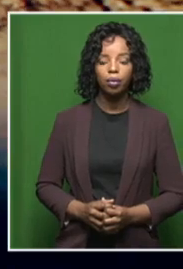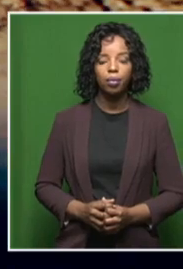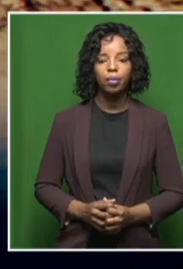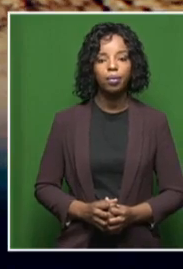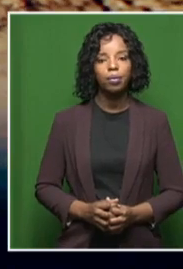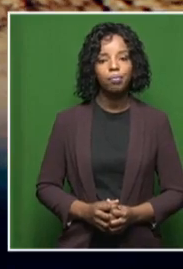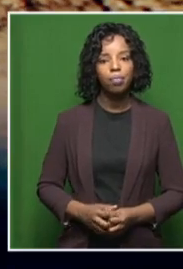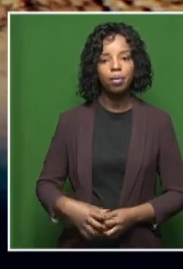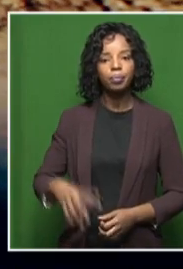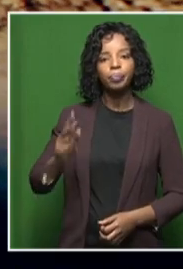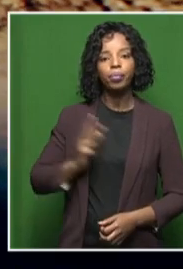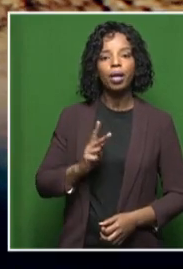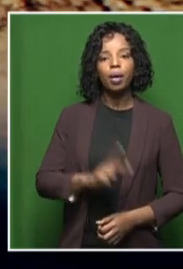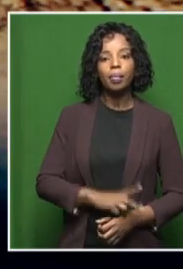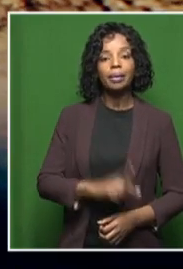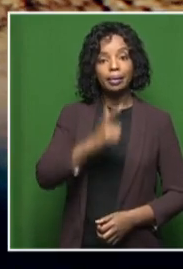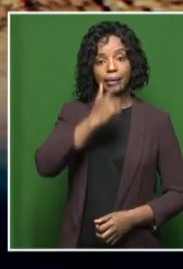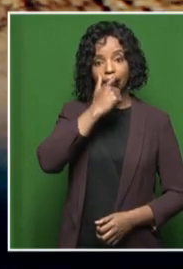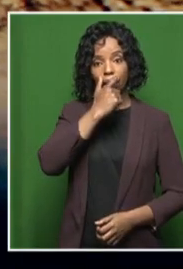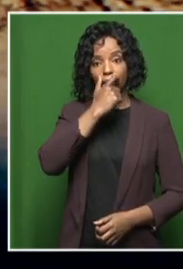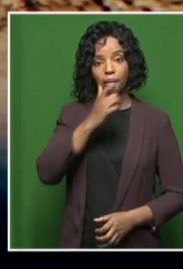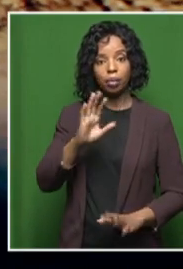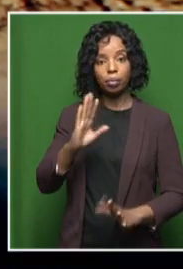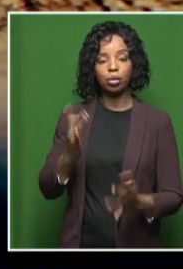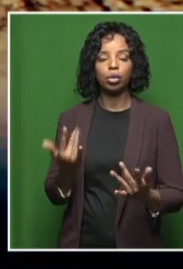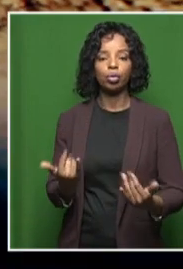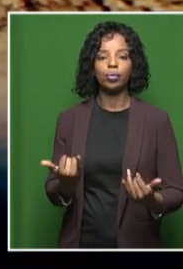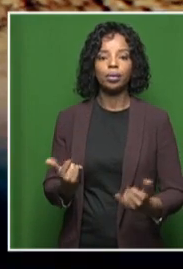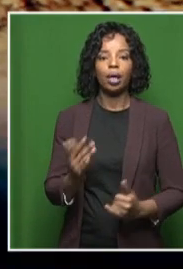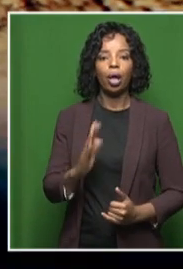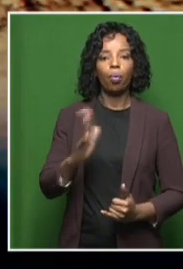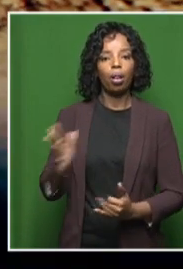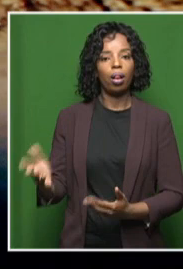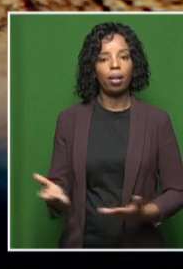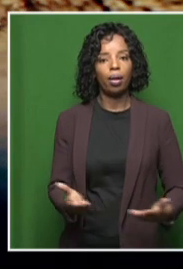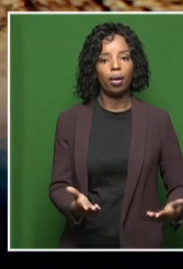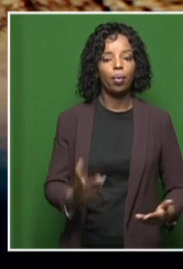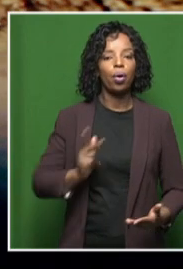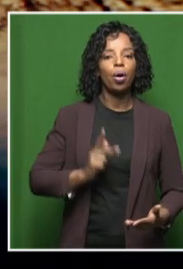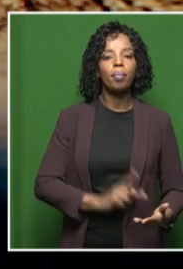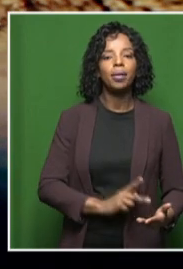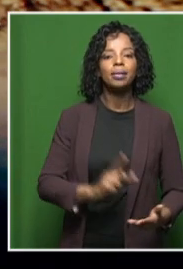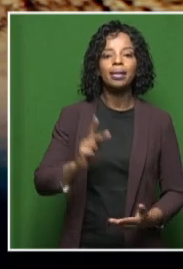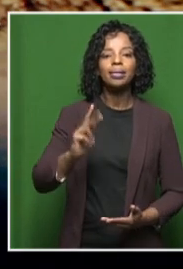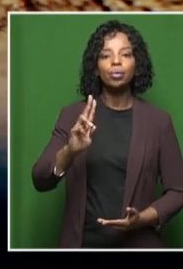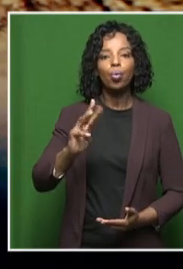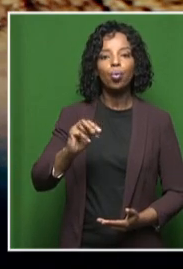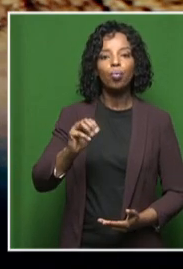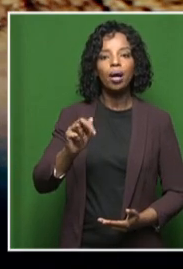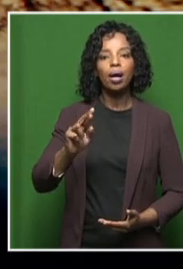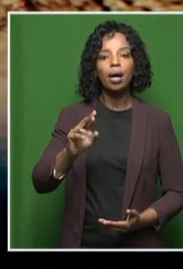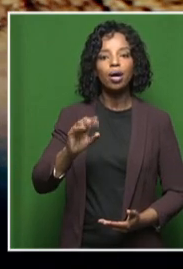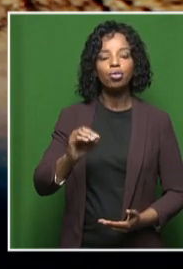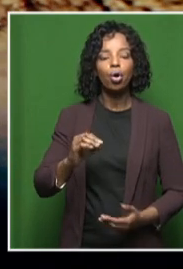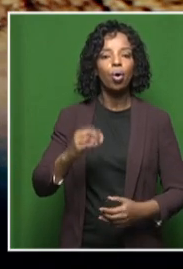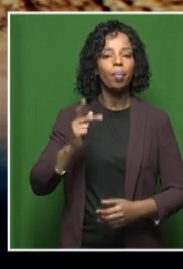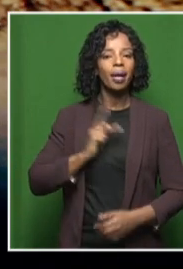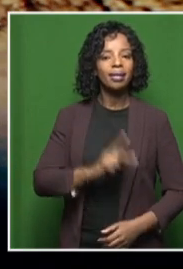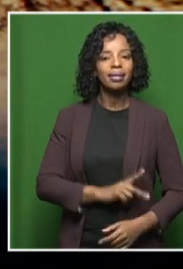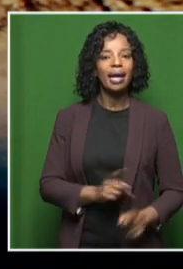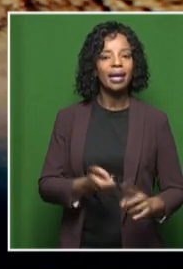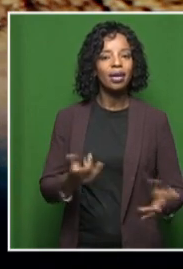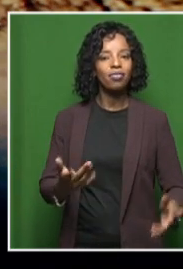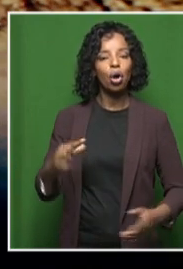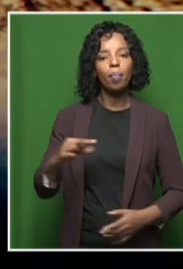President Cyril Ramaphosa is today expected to host General Umaro Sissoco Embaló, the President of the Republic of Guinea-Bissau,